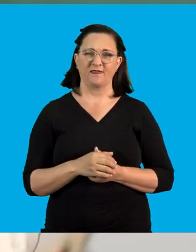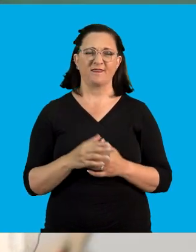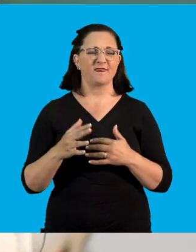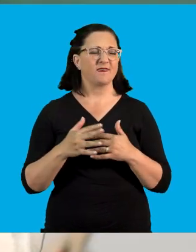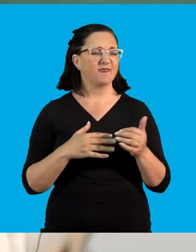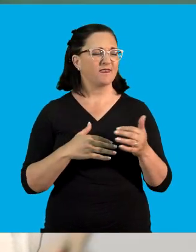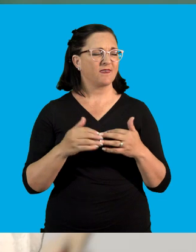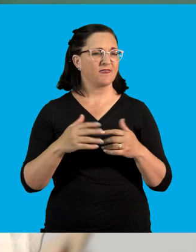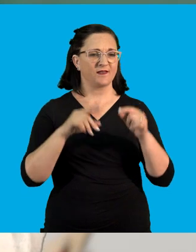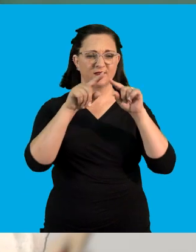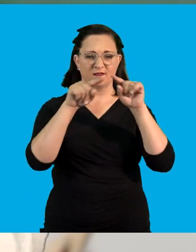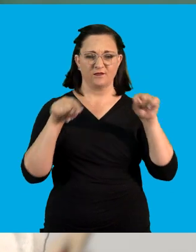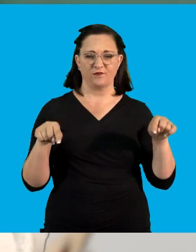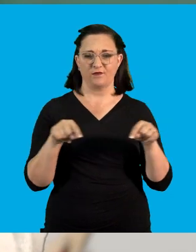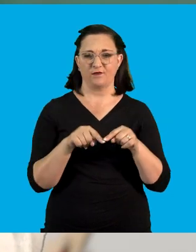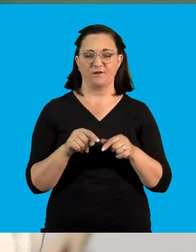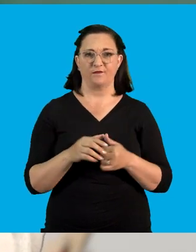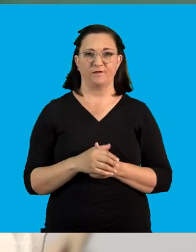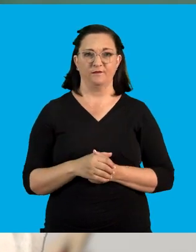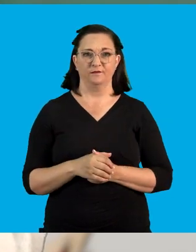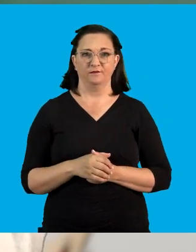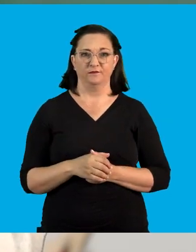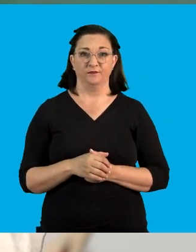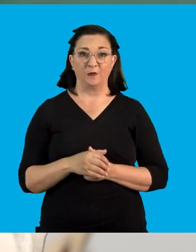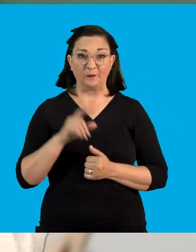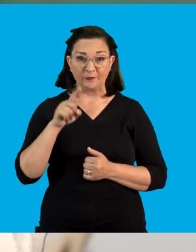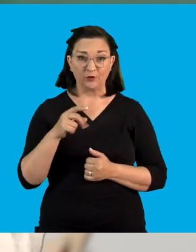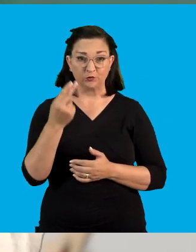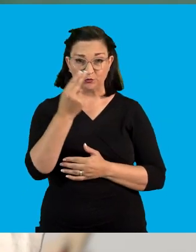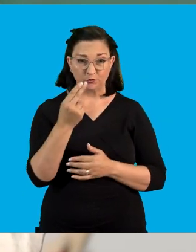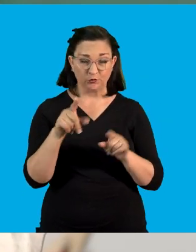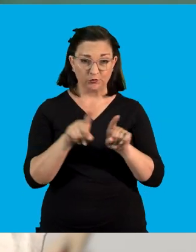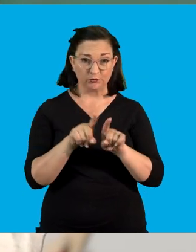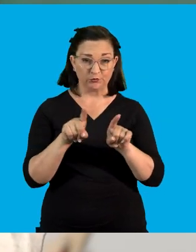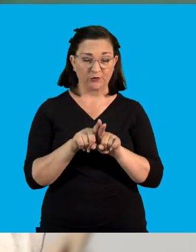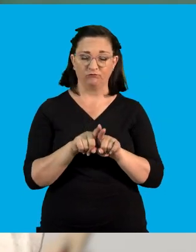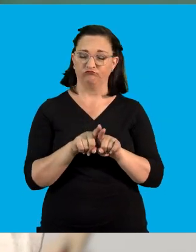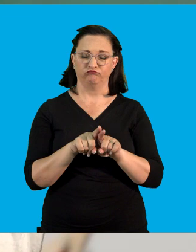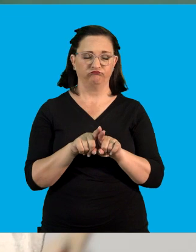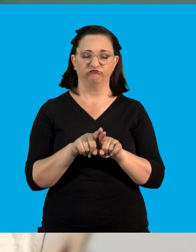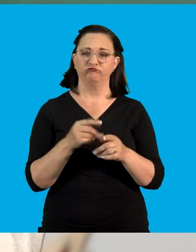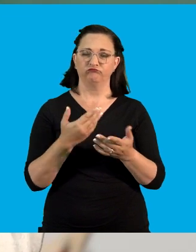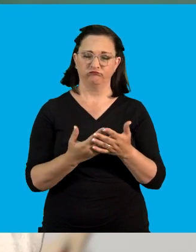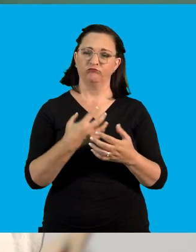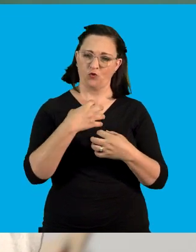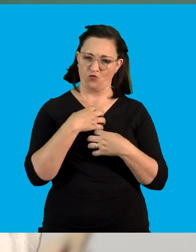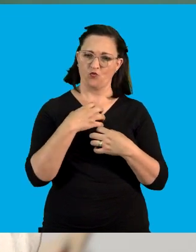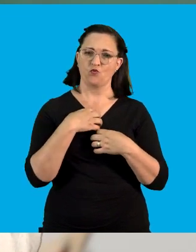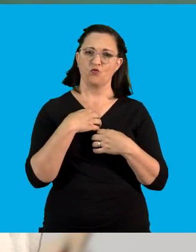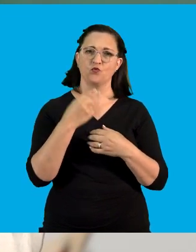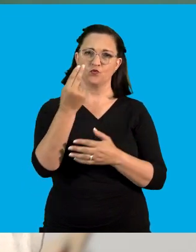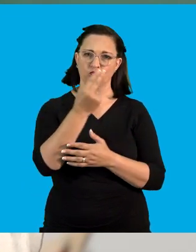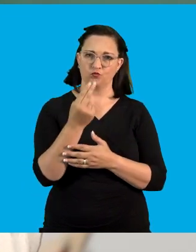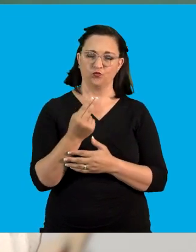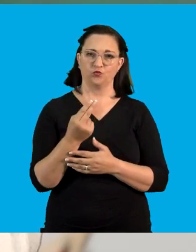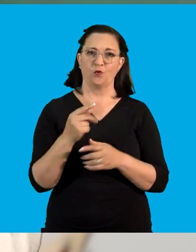can use any triangle. You don't have to draw one that is exactly like the same that you see on the screen. You can actually draw your own triangle. As